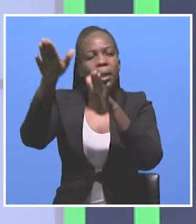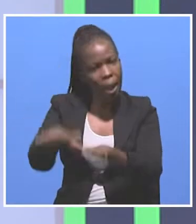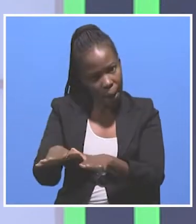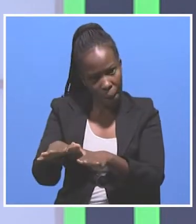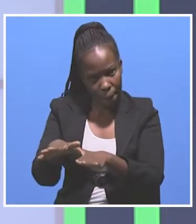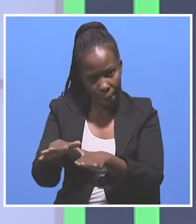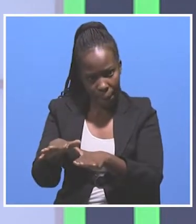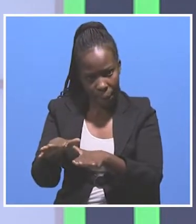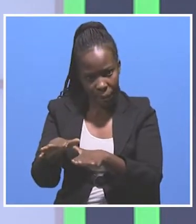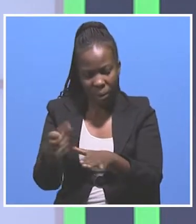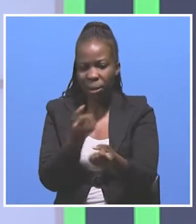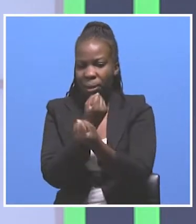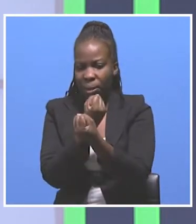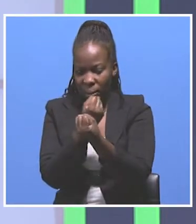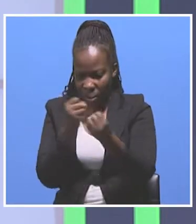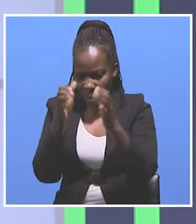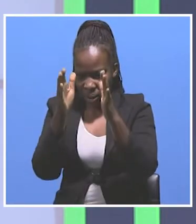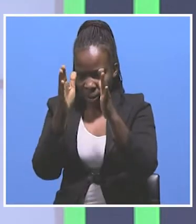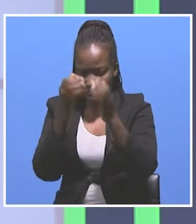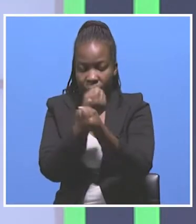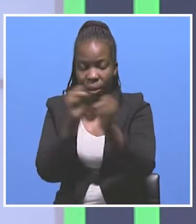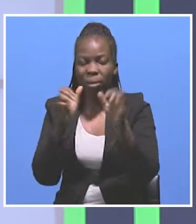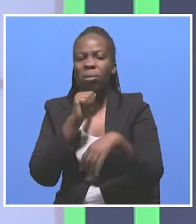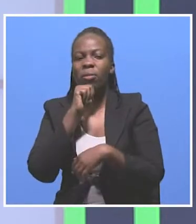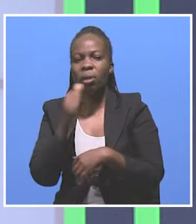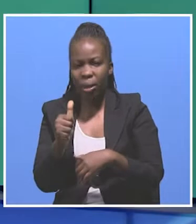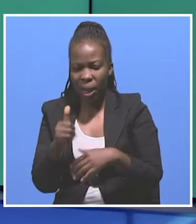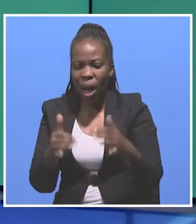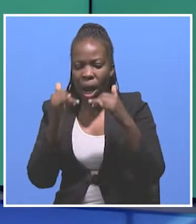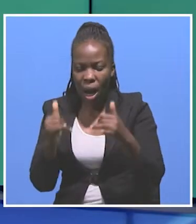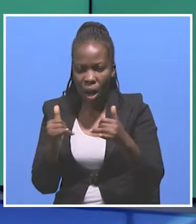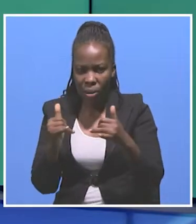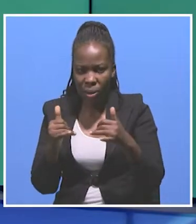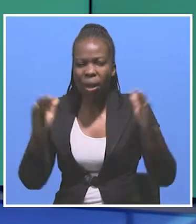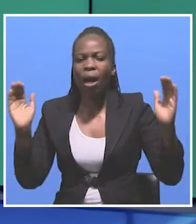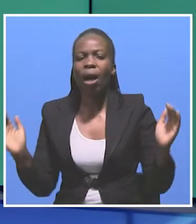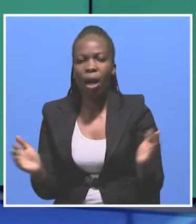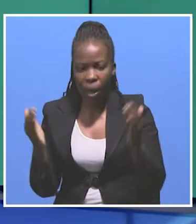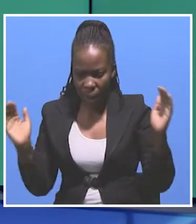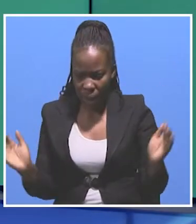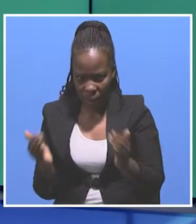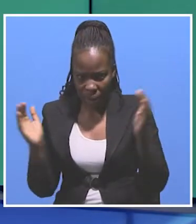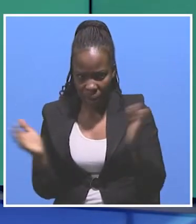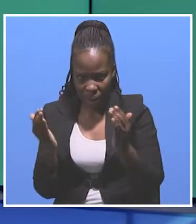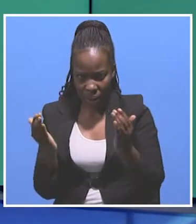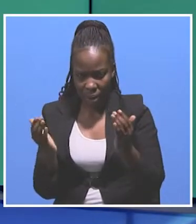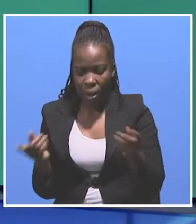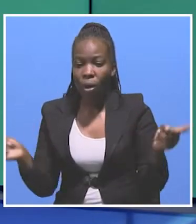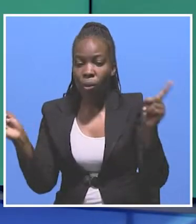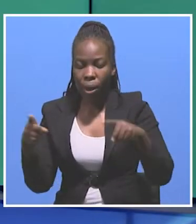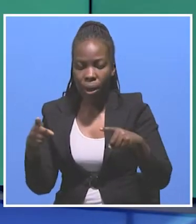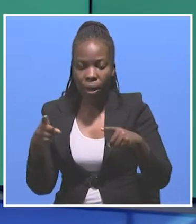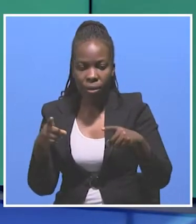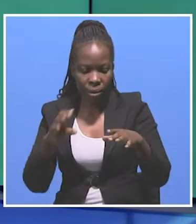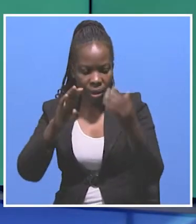it unsafe. So what are we promoting in exactly is that when you are having a